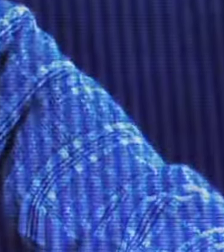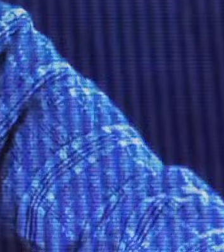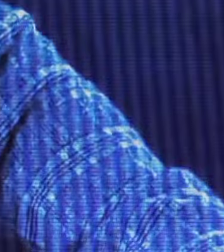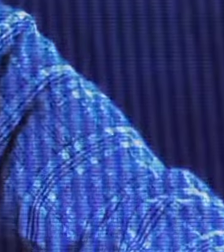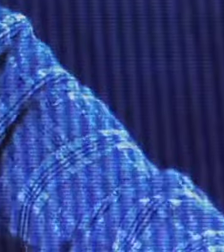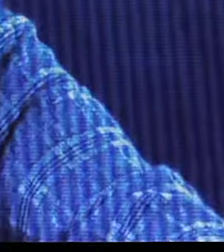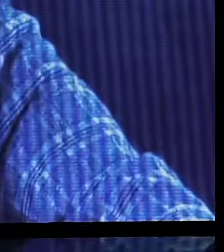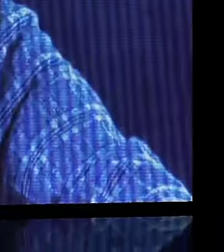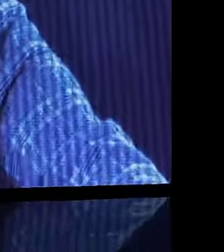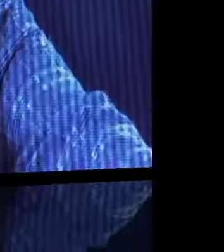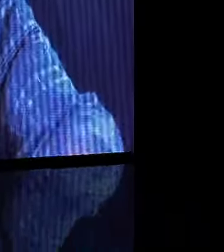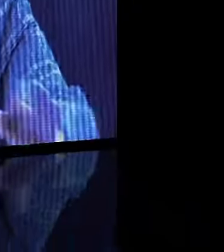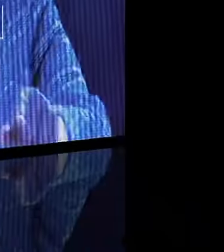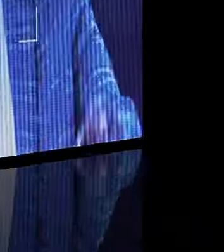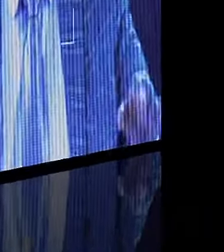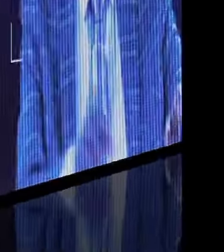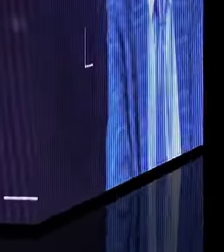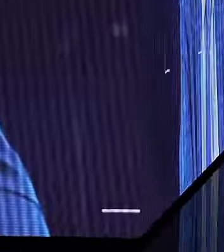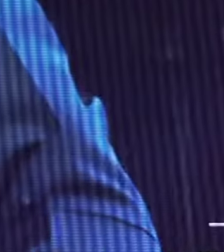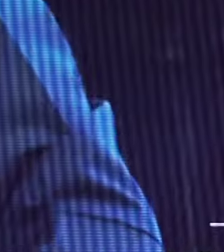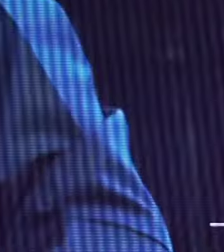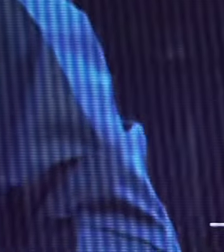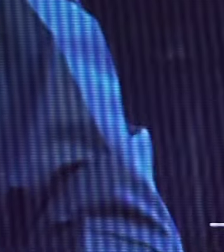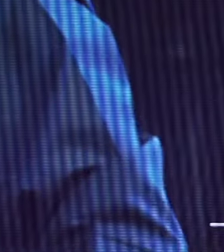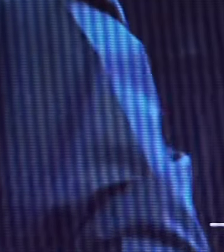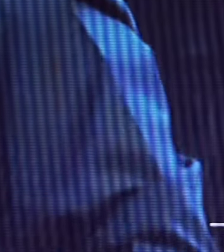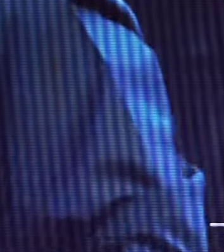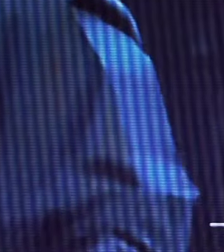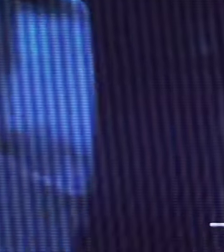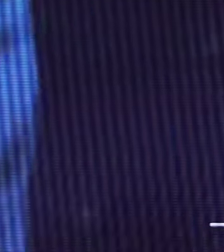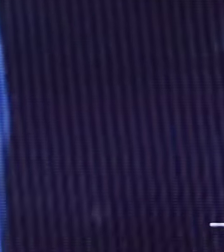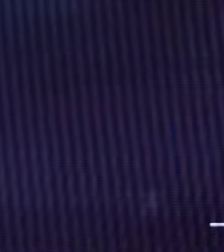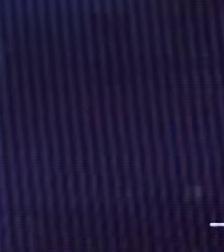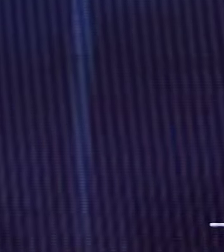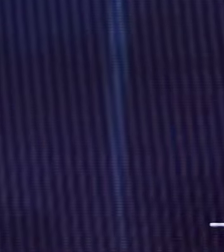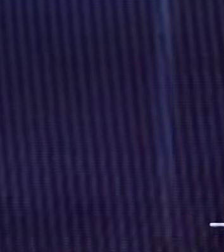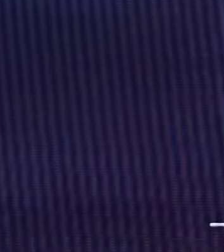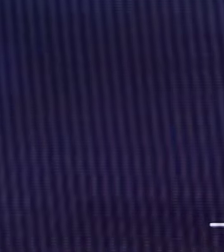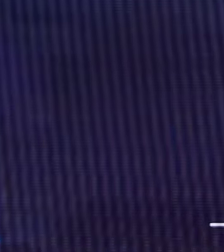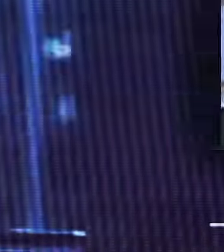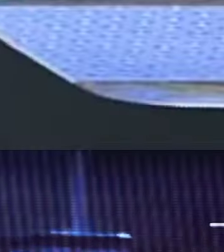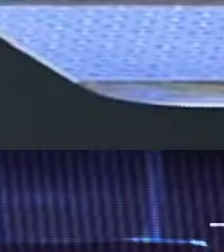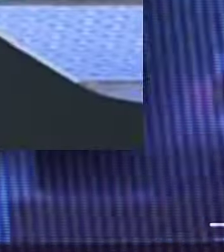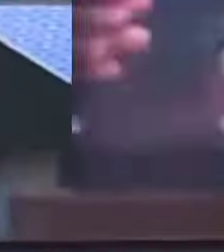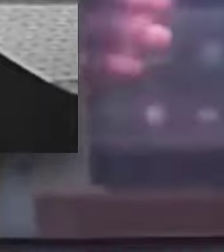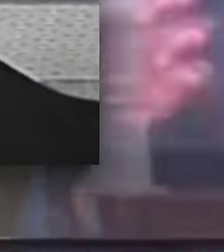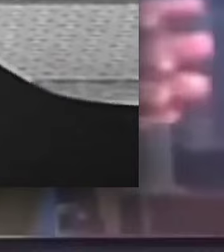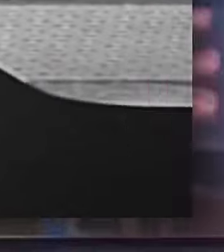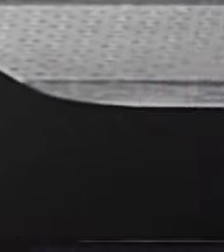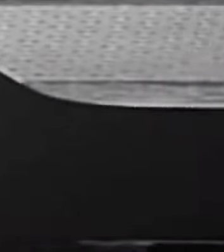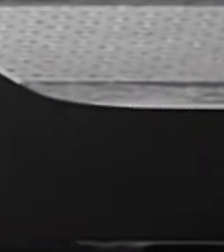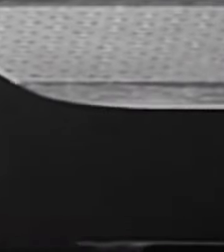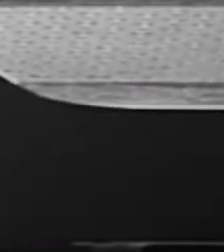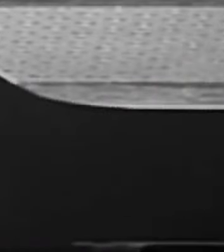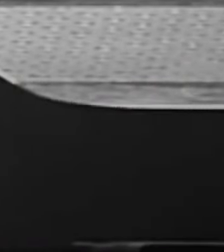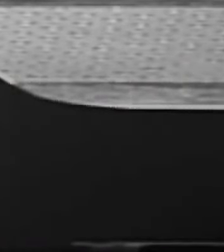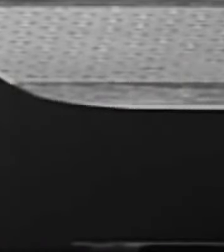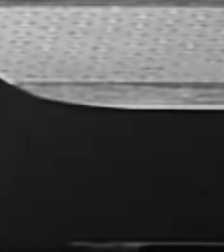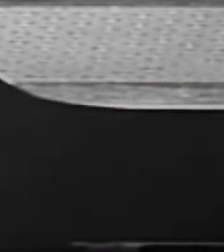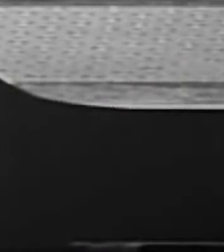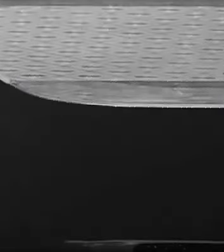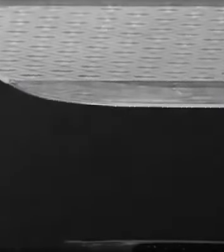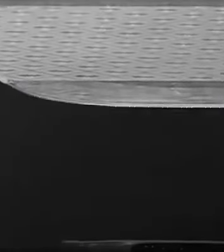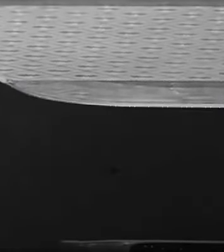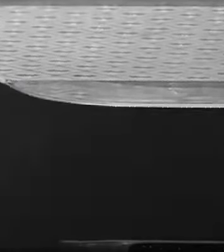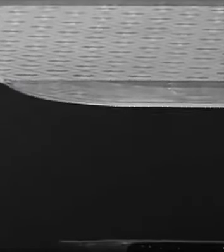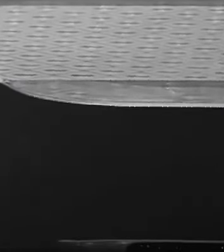heavenly curated sermons. This short excerpt is going to reactivate your faith and draw